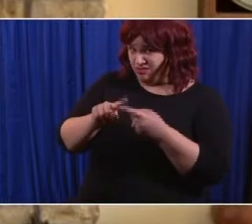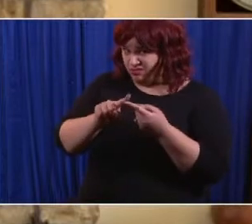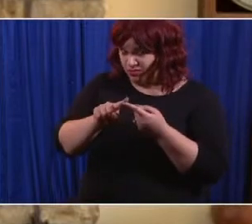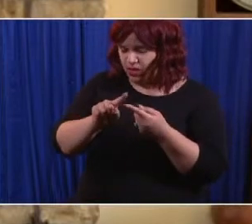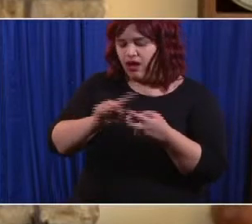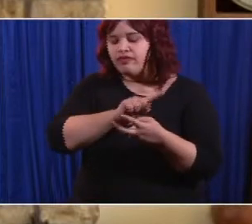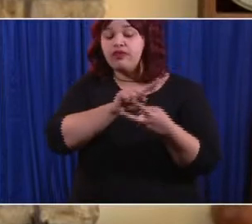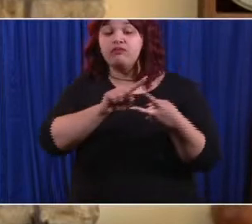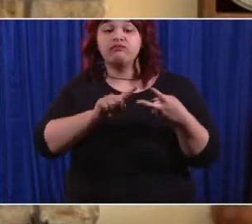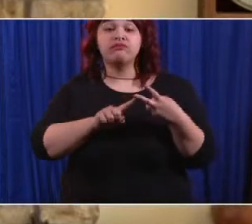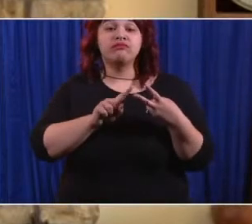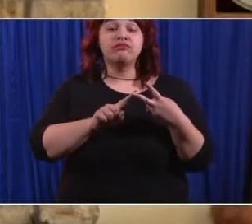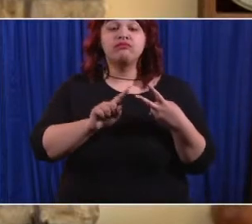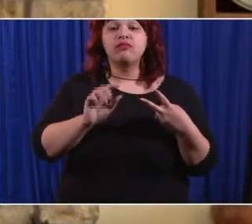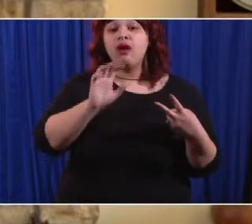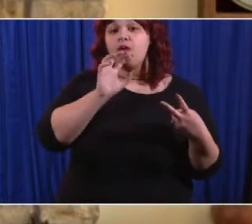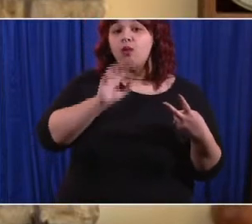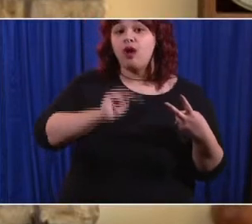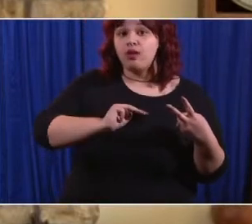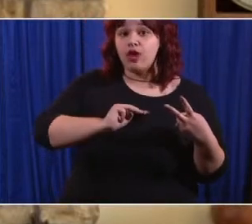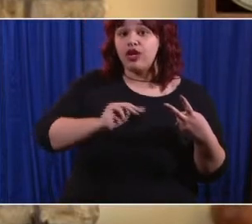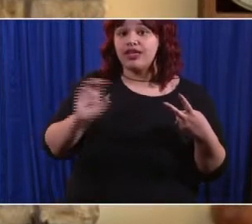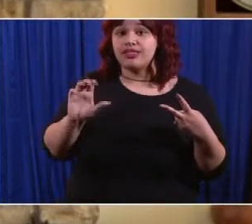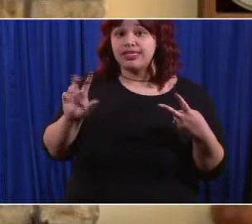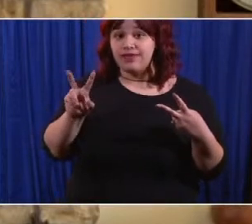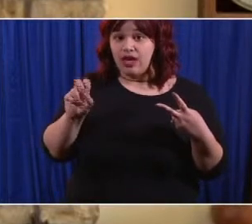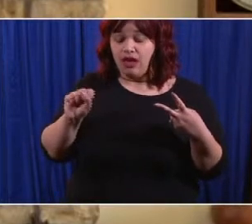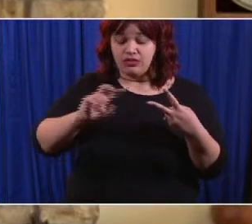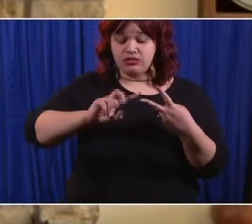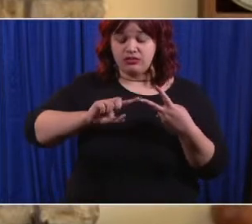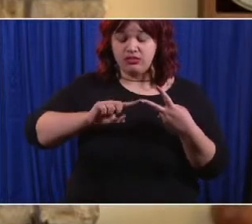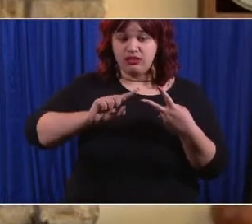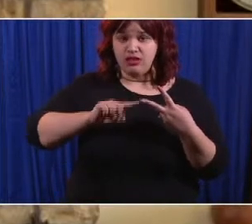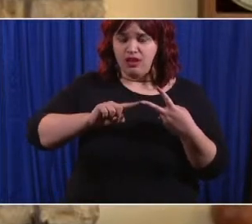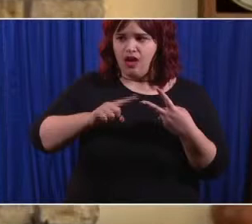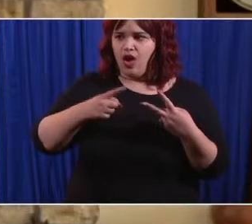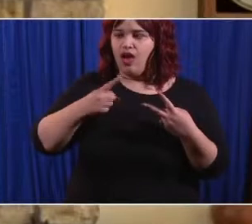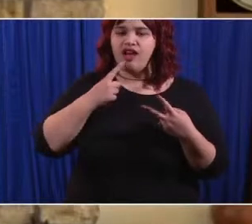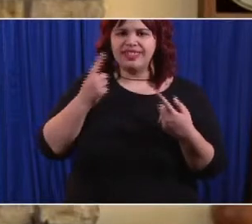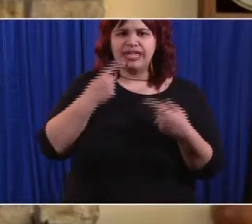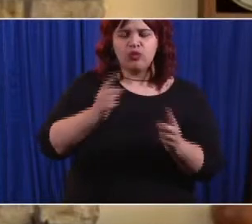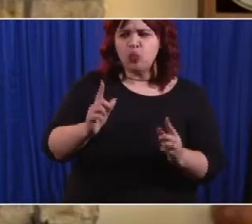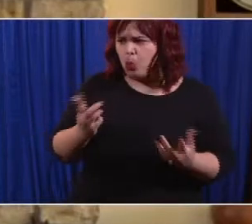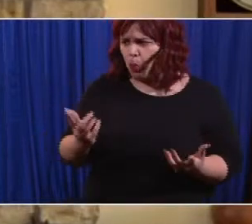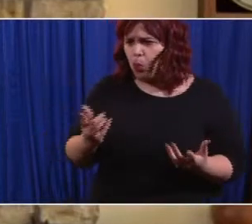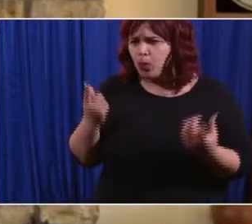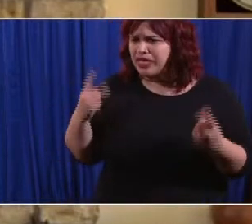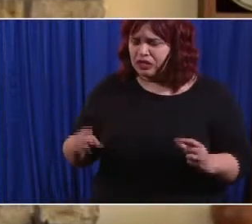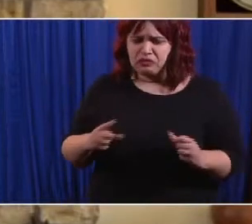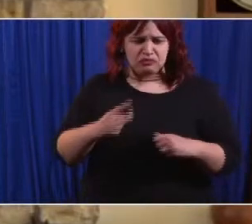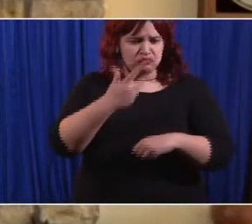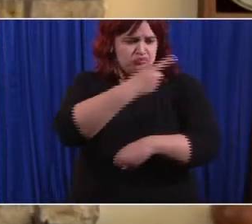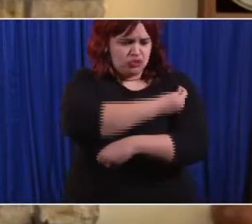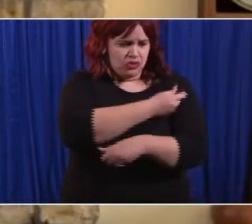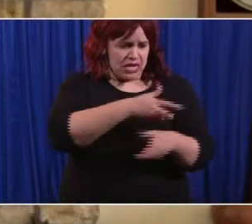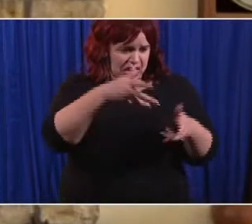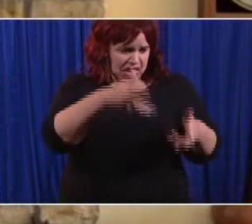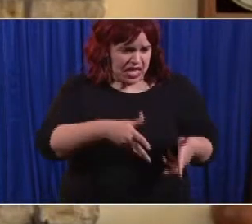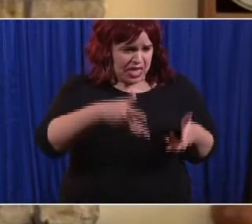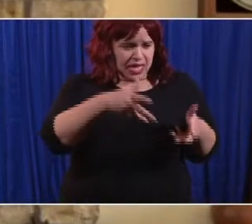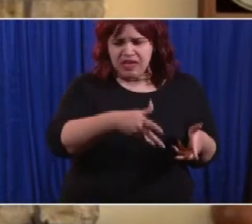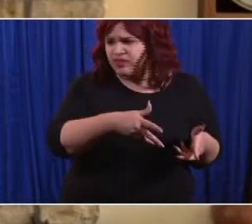that Walmart and CVS are saying if they have extra shots and they can't find